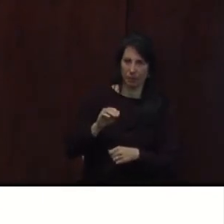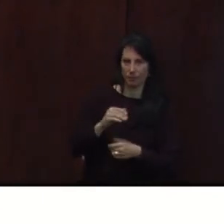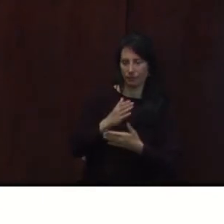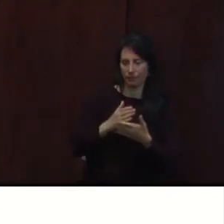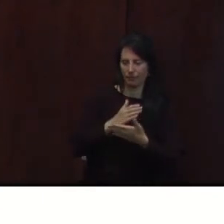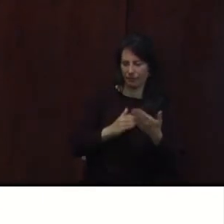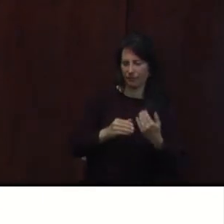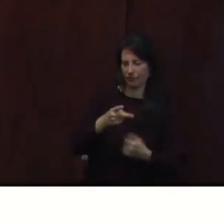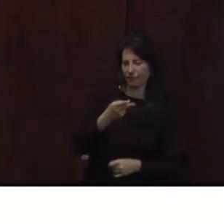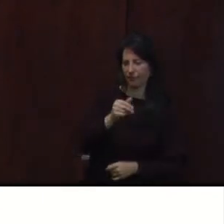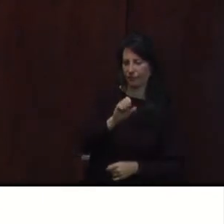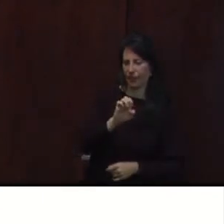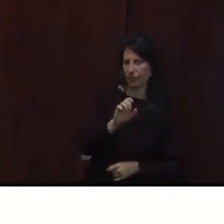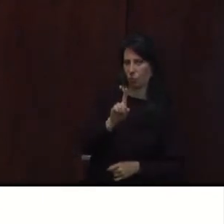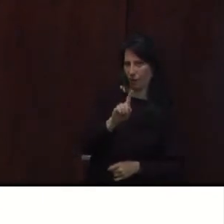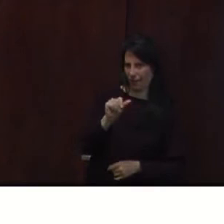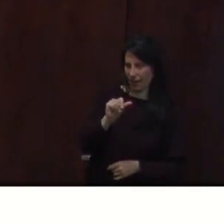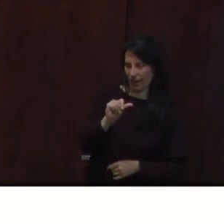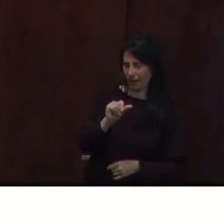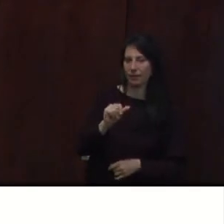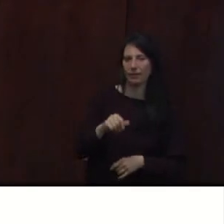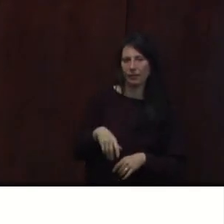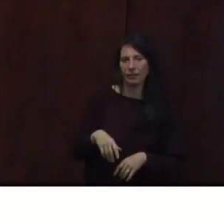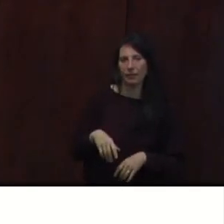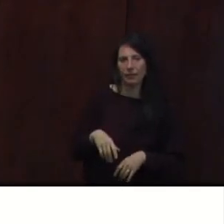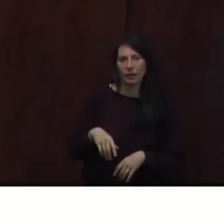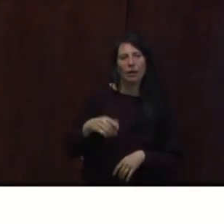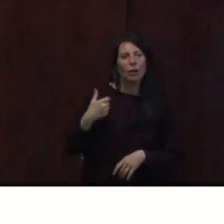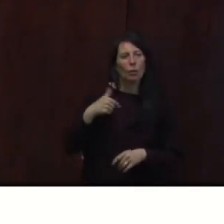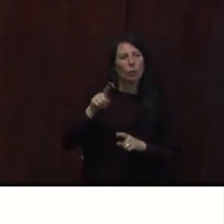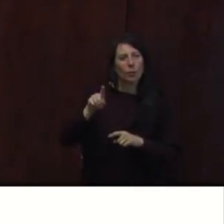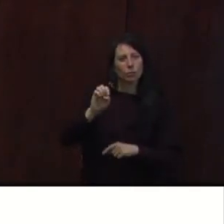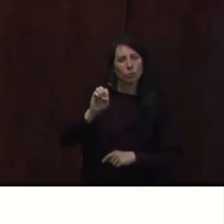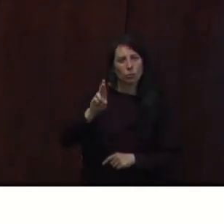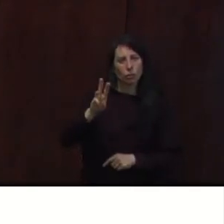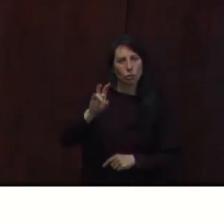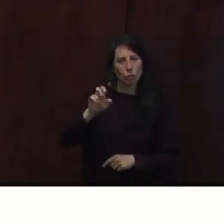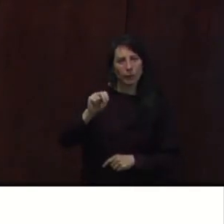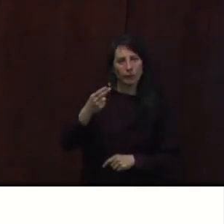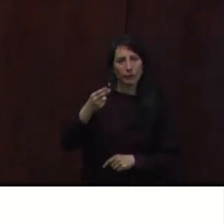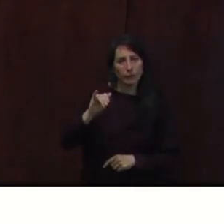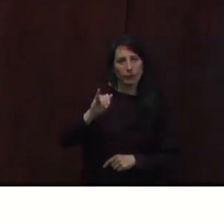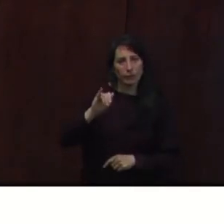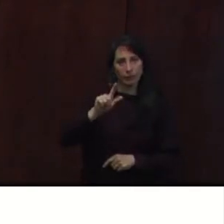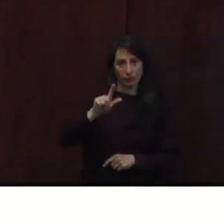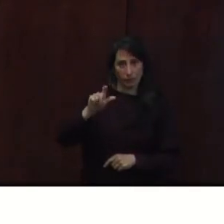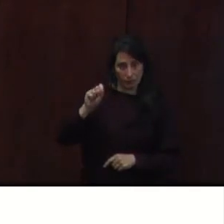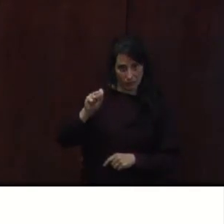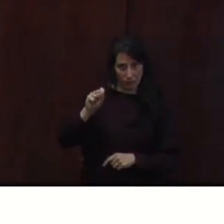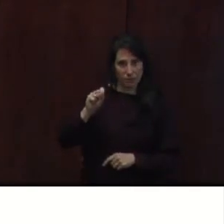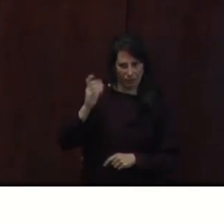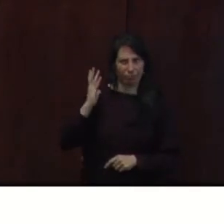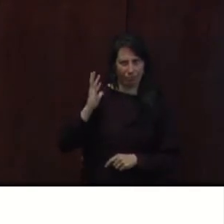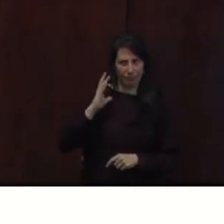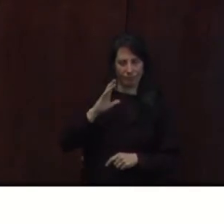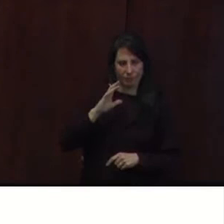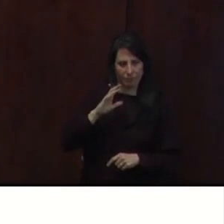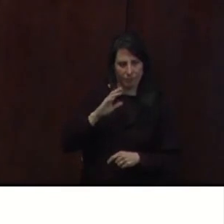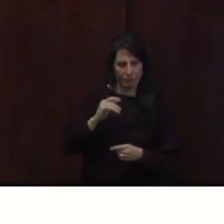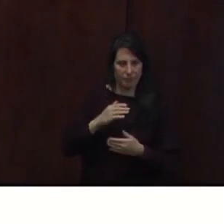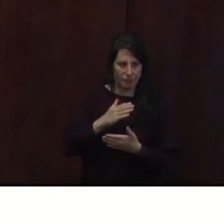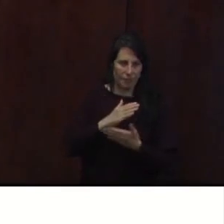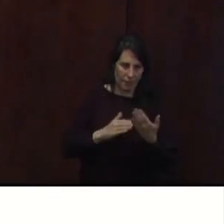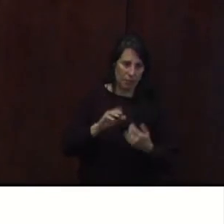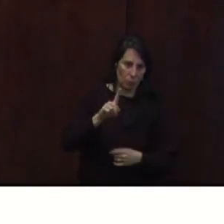doing the old 1A, we began planning how to increase our footprint and how to increase